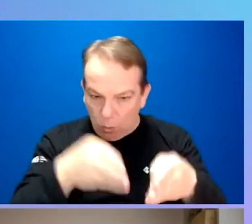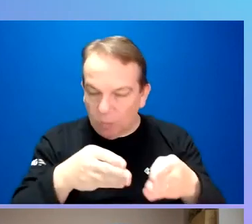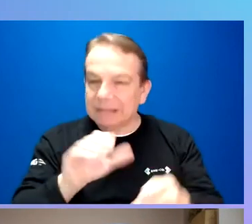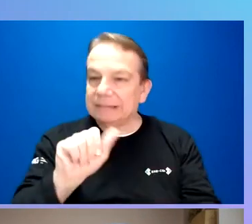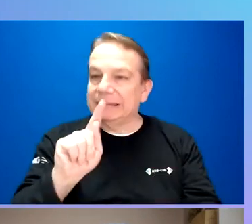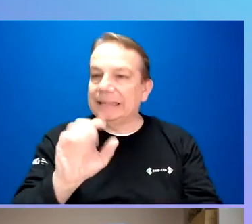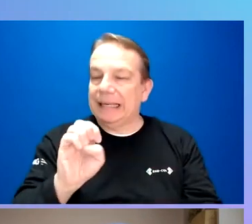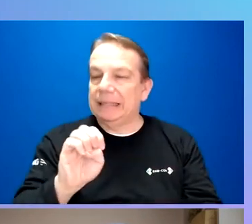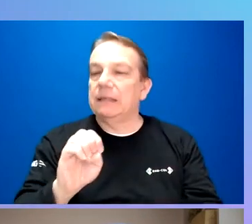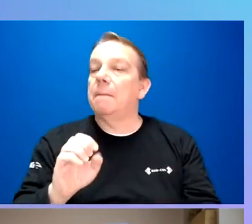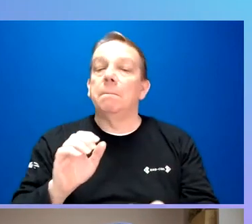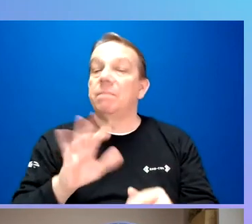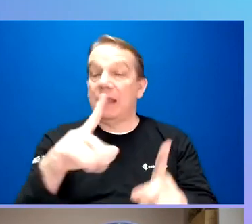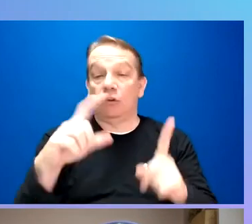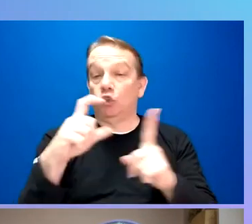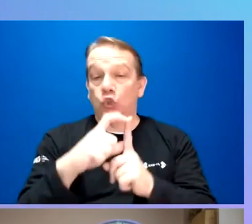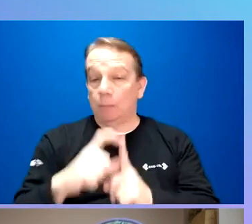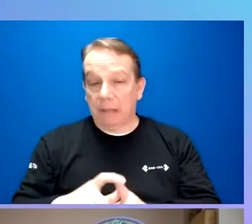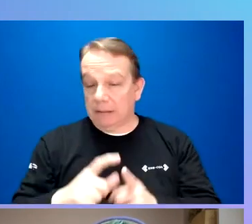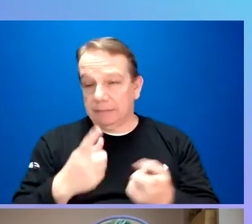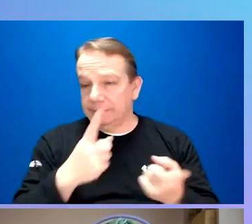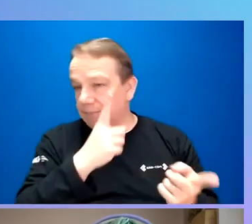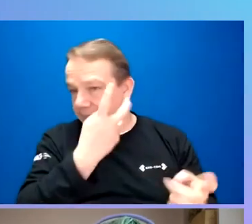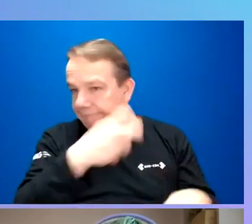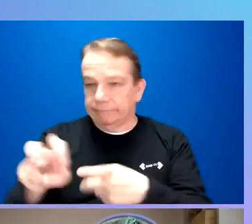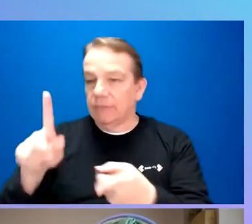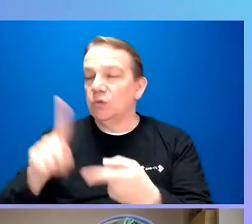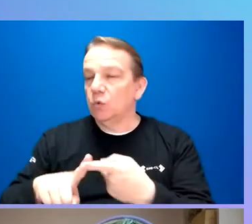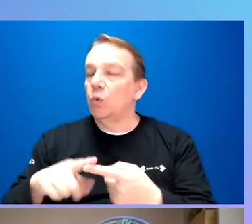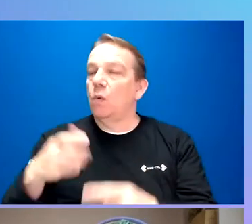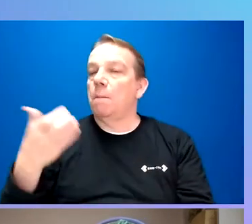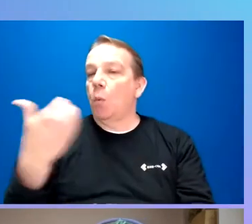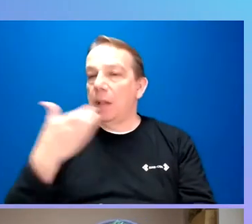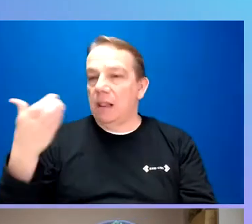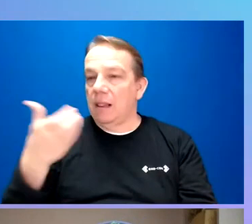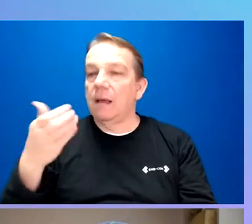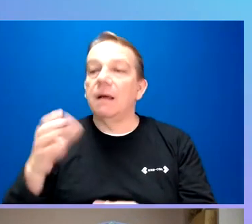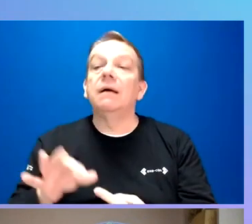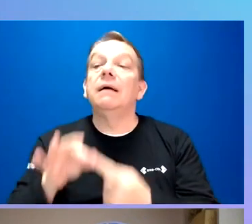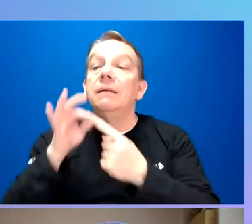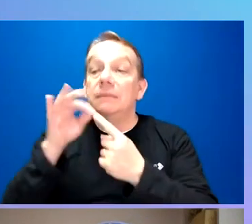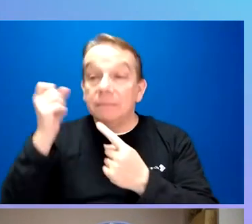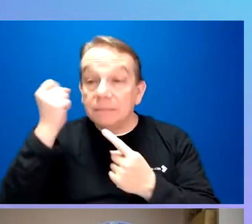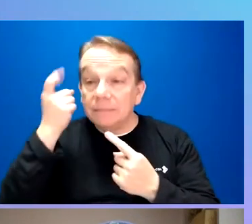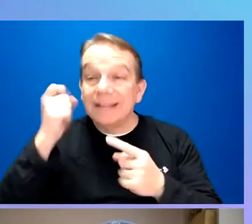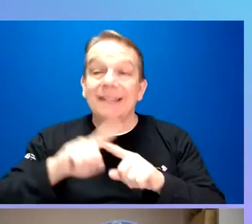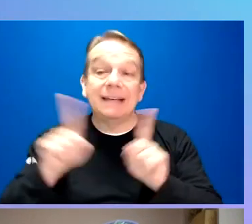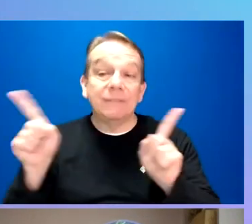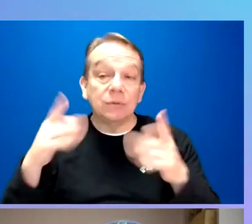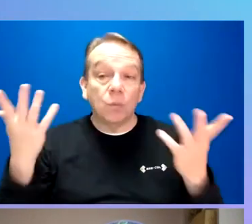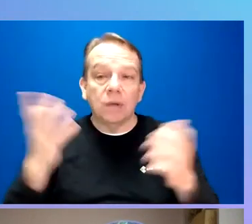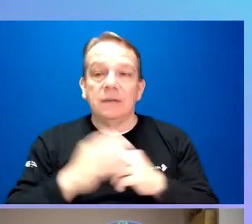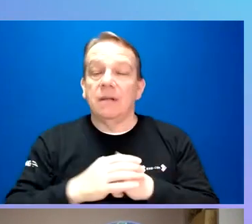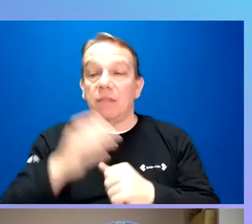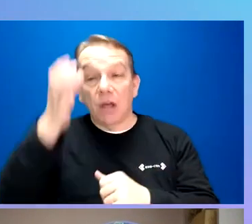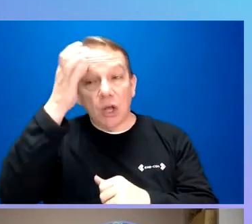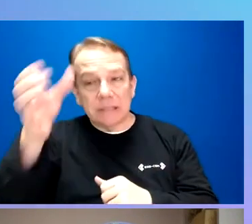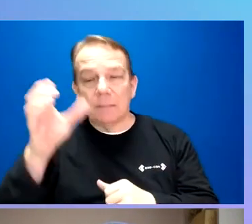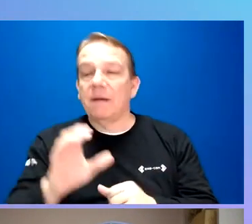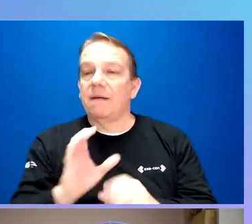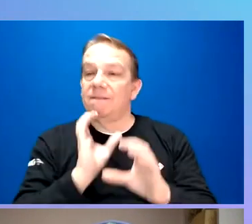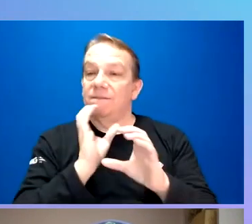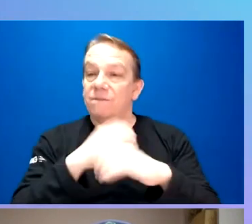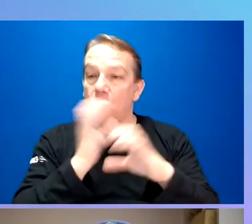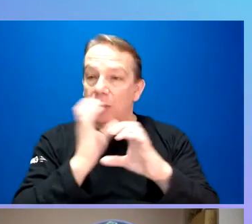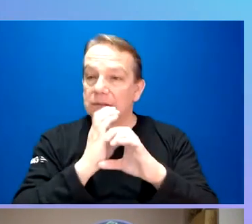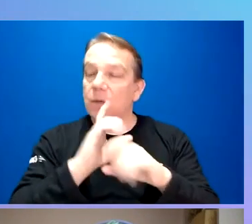of the terminology there is easily transferable to mobile technologies. However, the difference is the concept of focus only